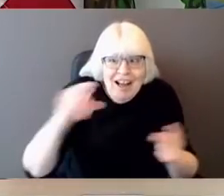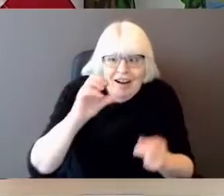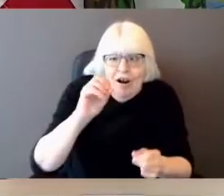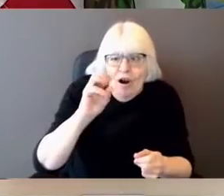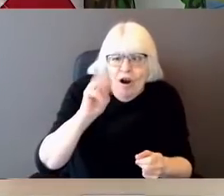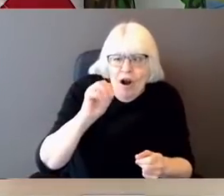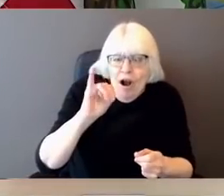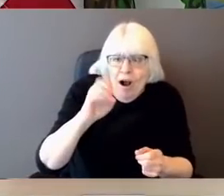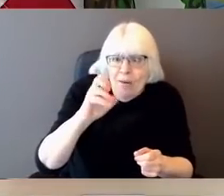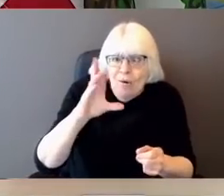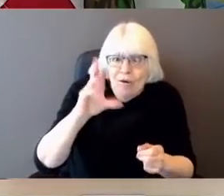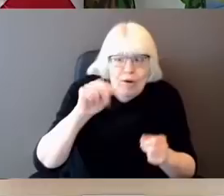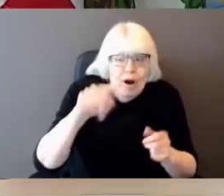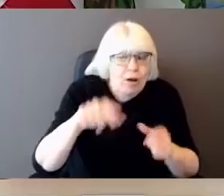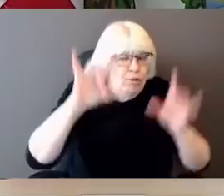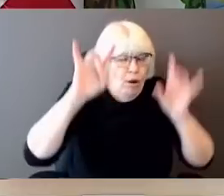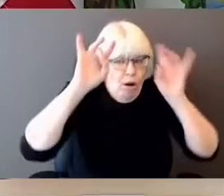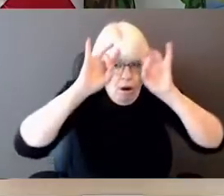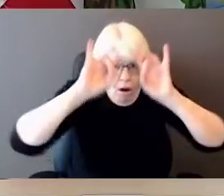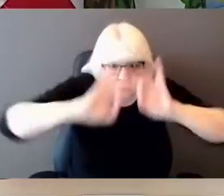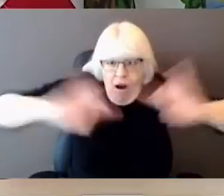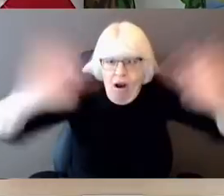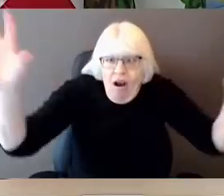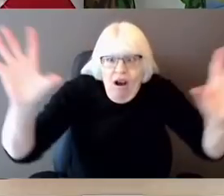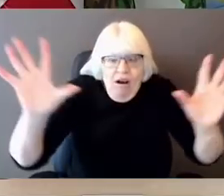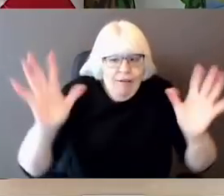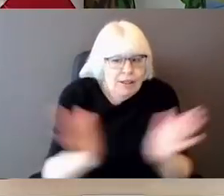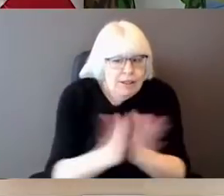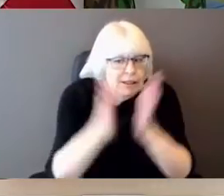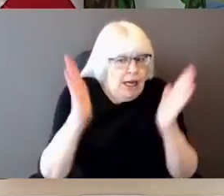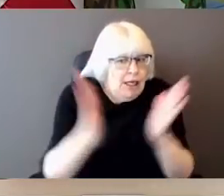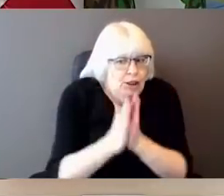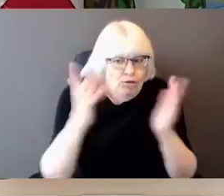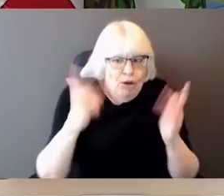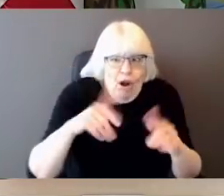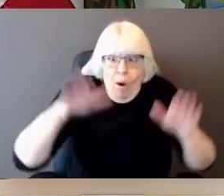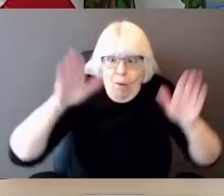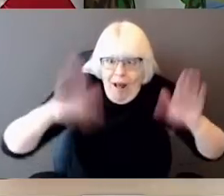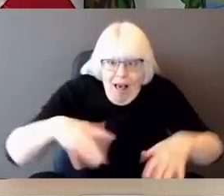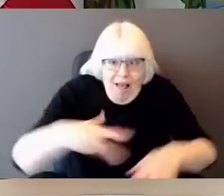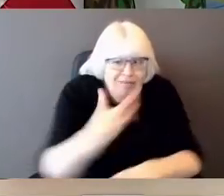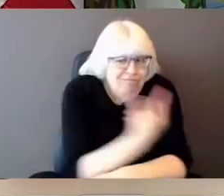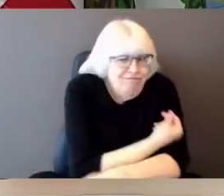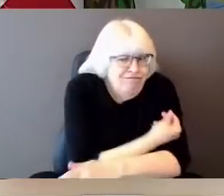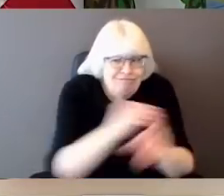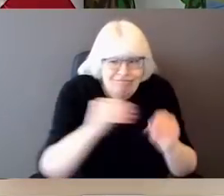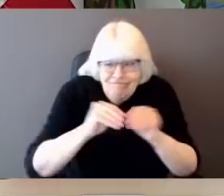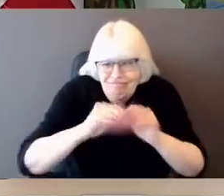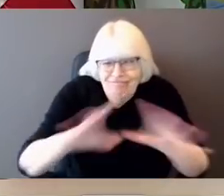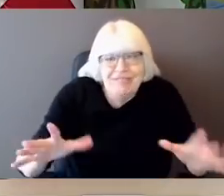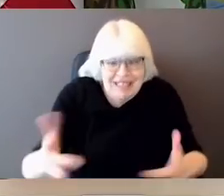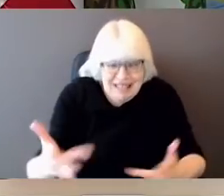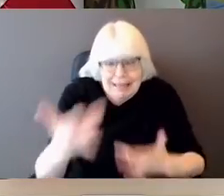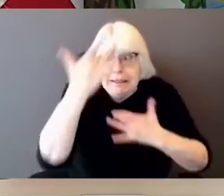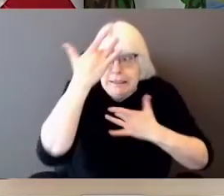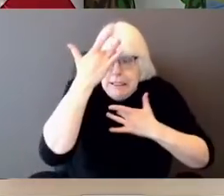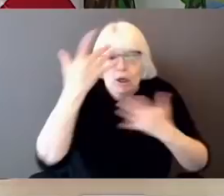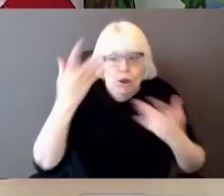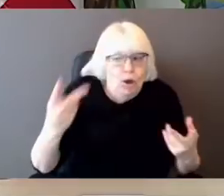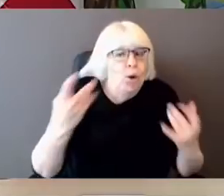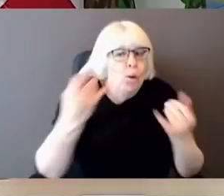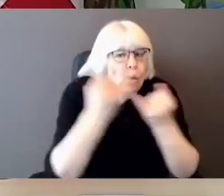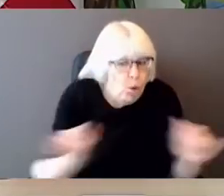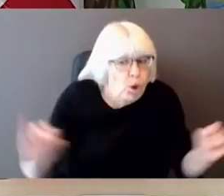protection against severe outcomes, including hospitalizations and deaths. There is growing evidence that COVID-19 incidence